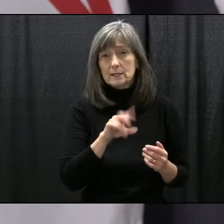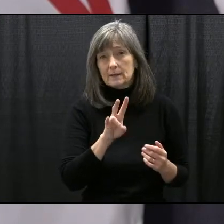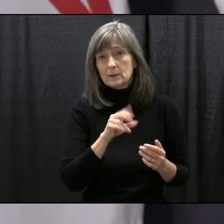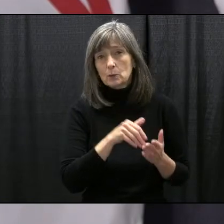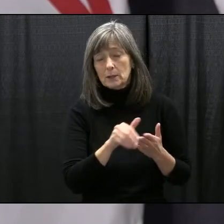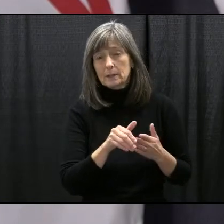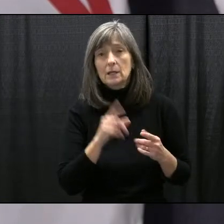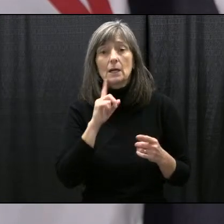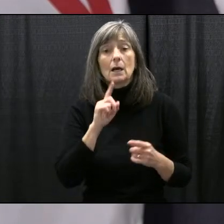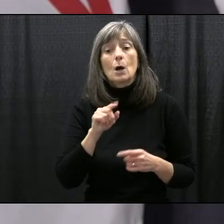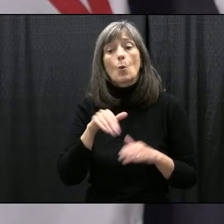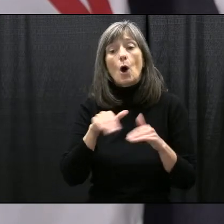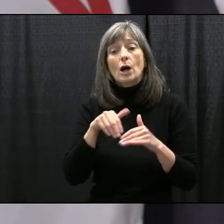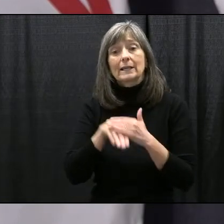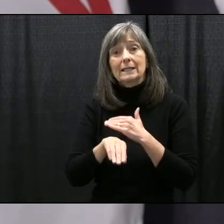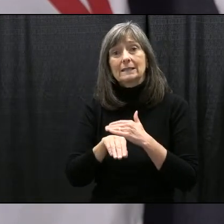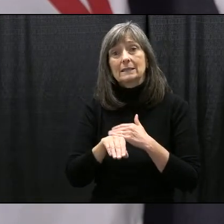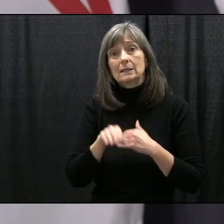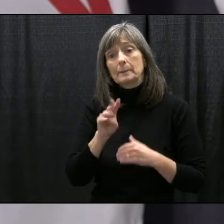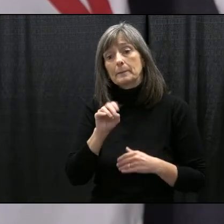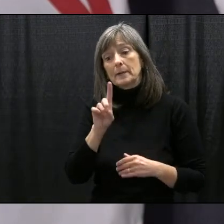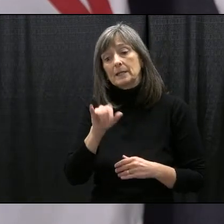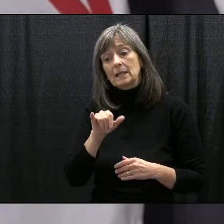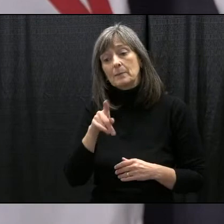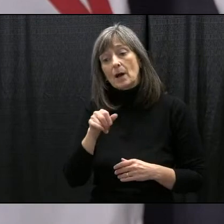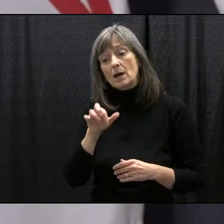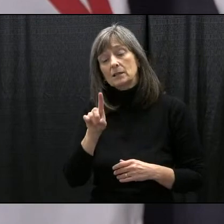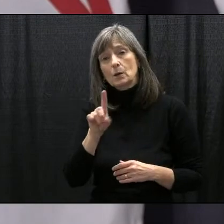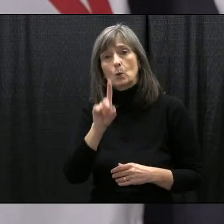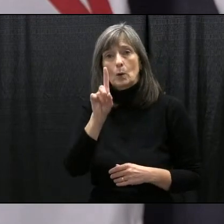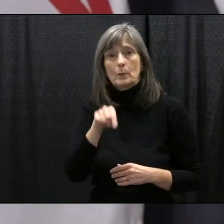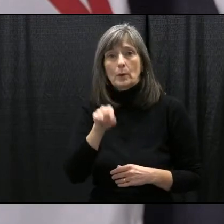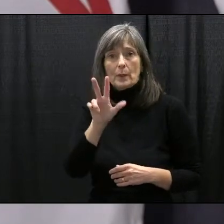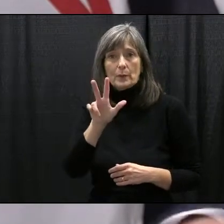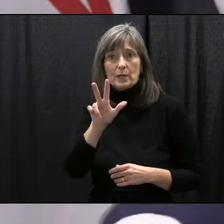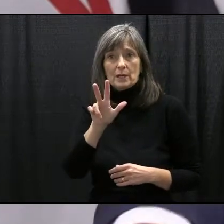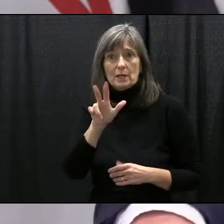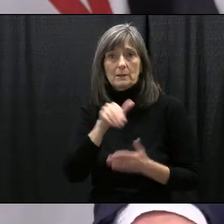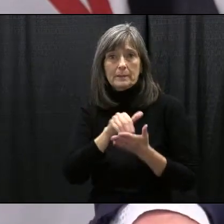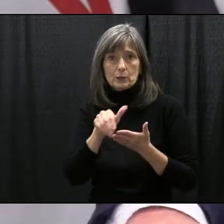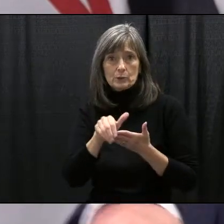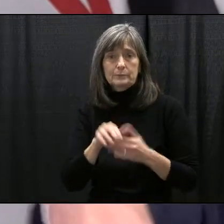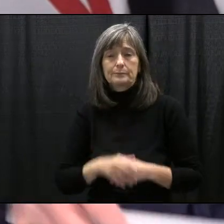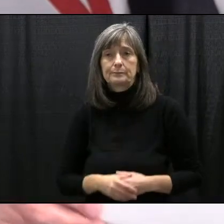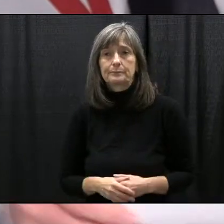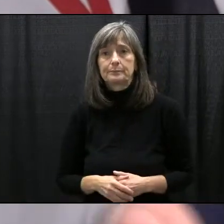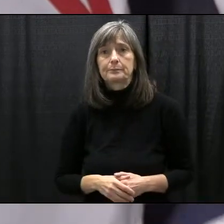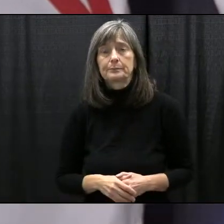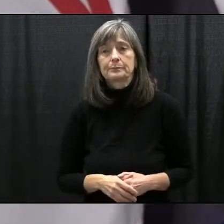the walk-in at Mundy Pond, 1.3. That would be the annualized costs.